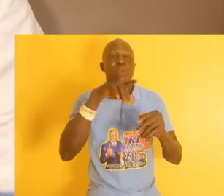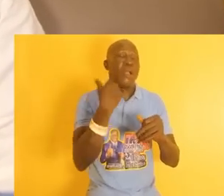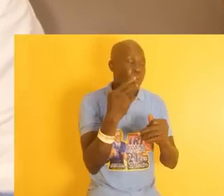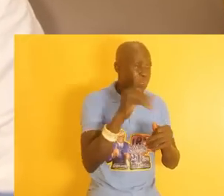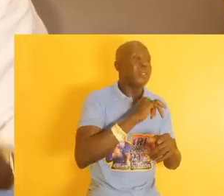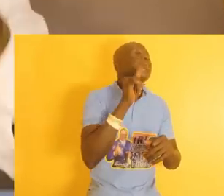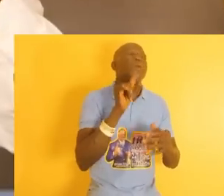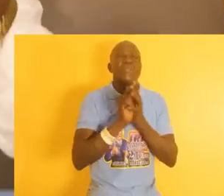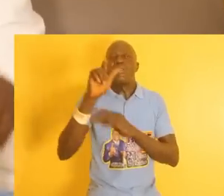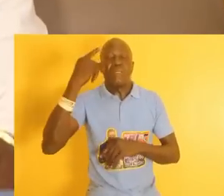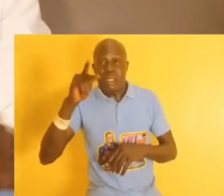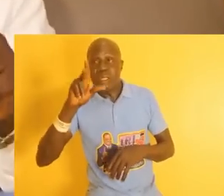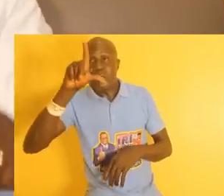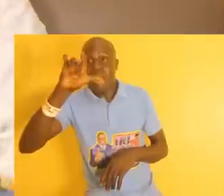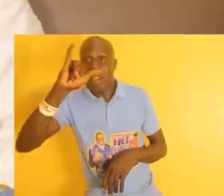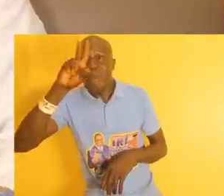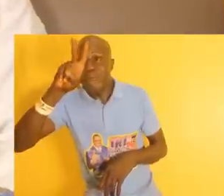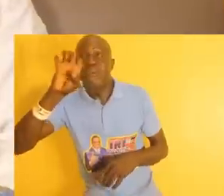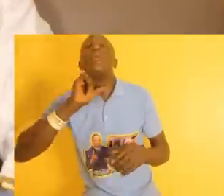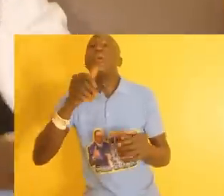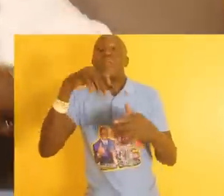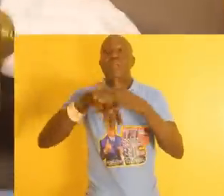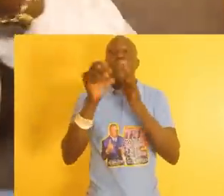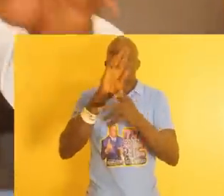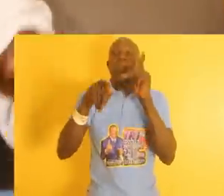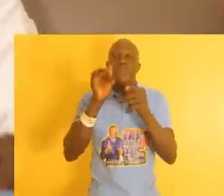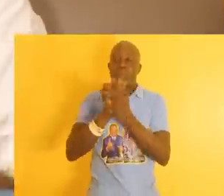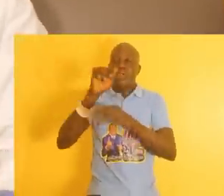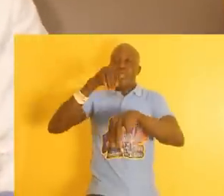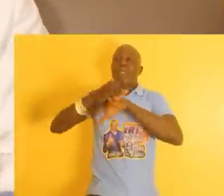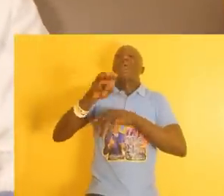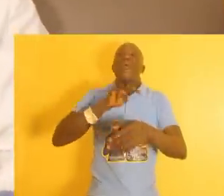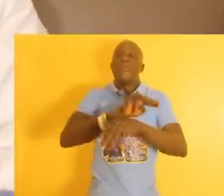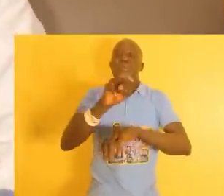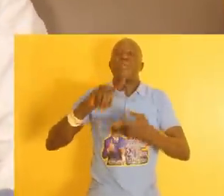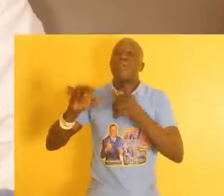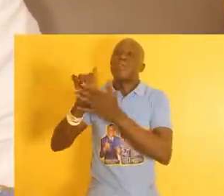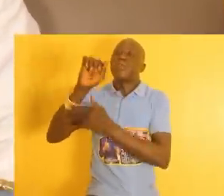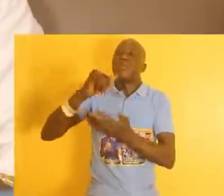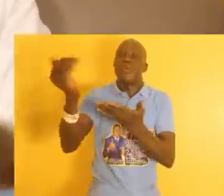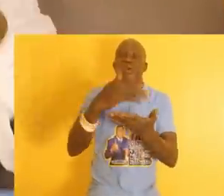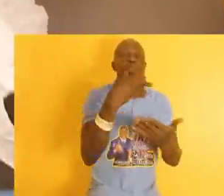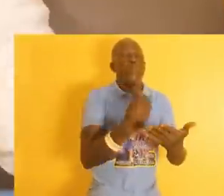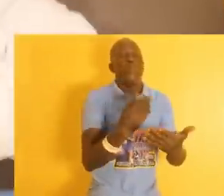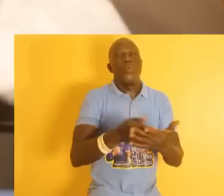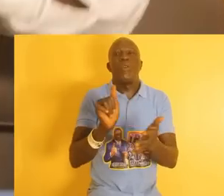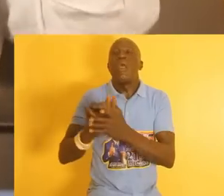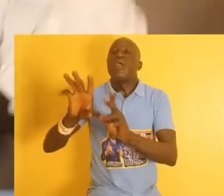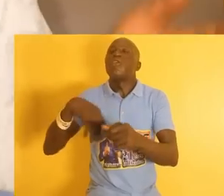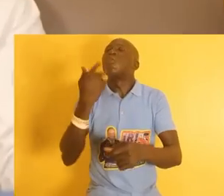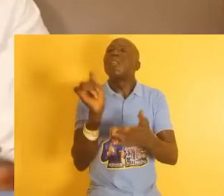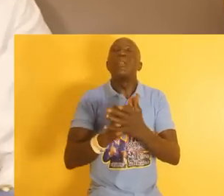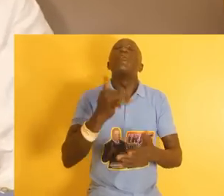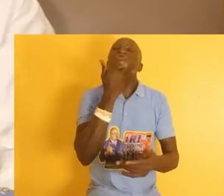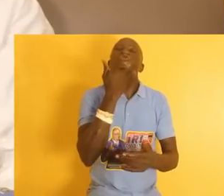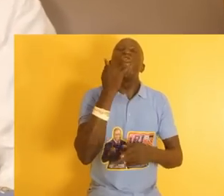page, go our page, go our page, go our page, go our page, go our send the message to our page, go our page, go our page, go our